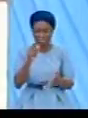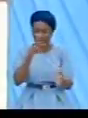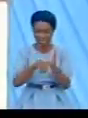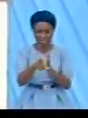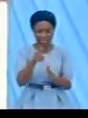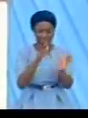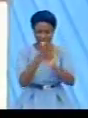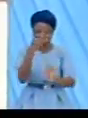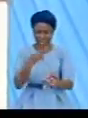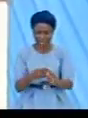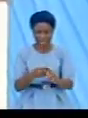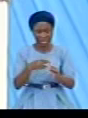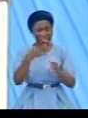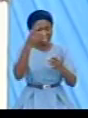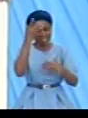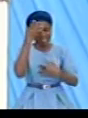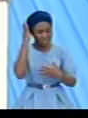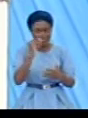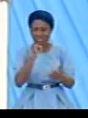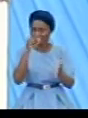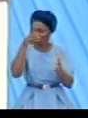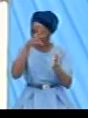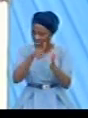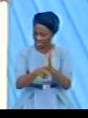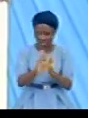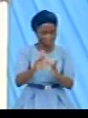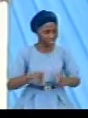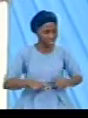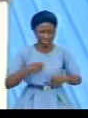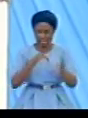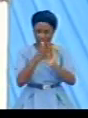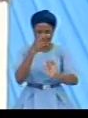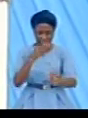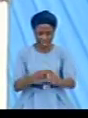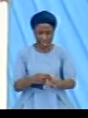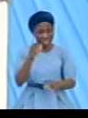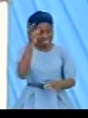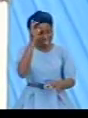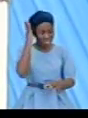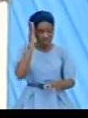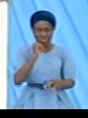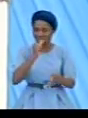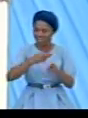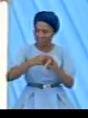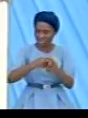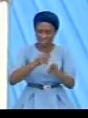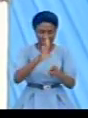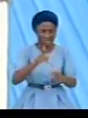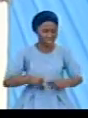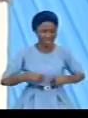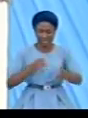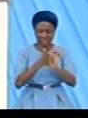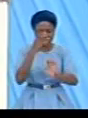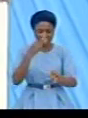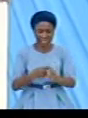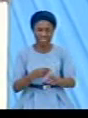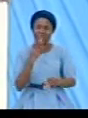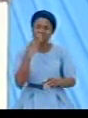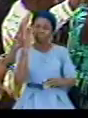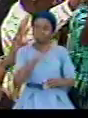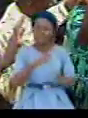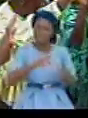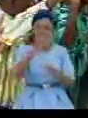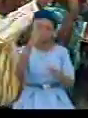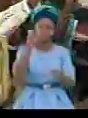not cut short your life. Satan will not cut your life short. Evil spirit, evil power will not cut your